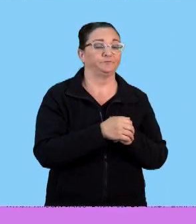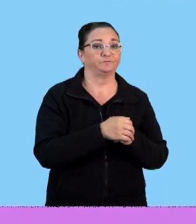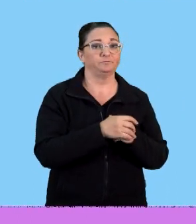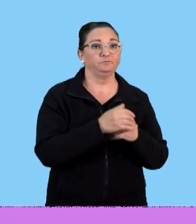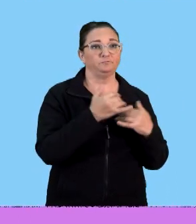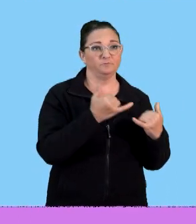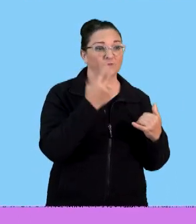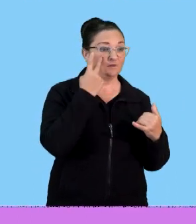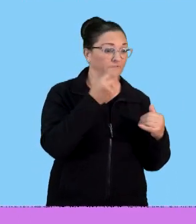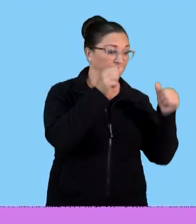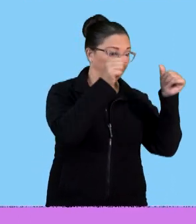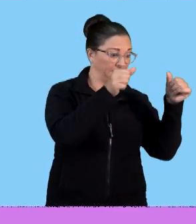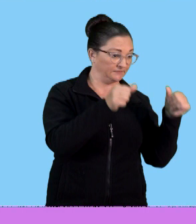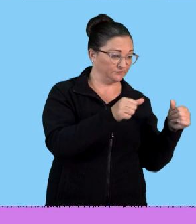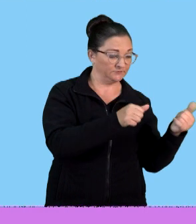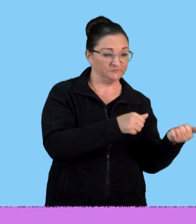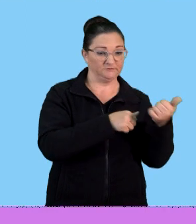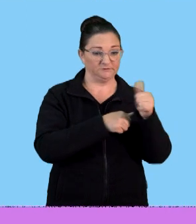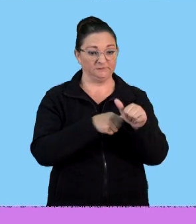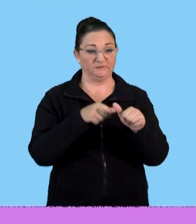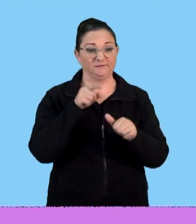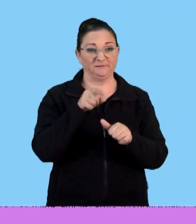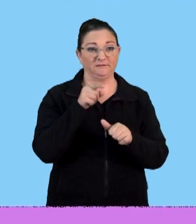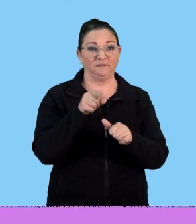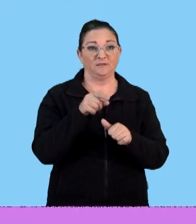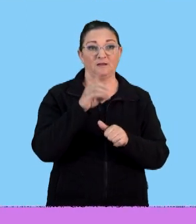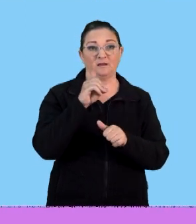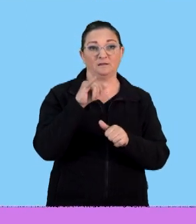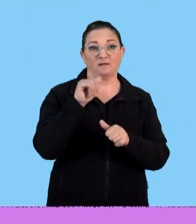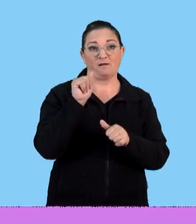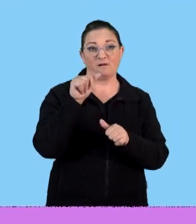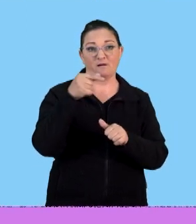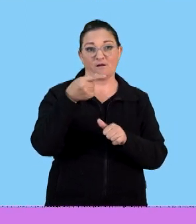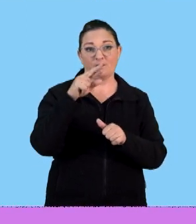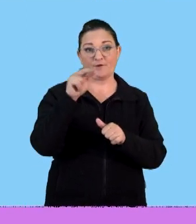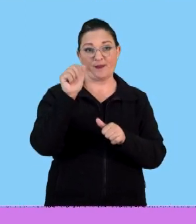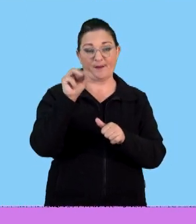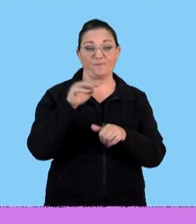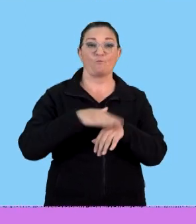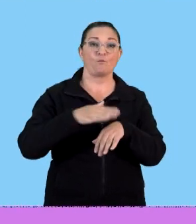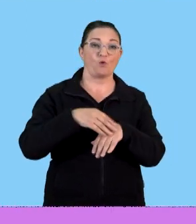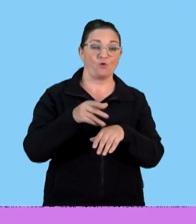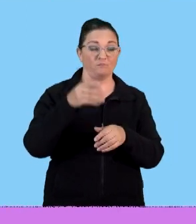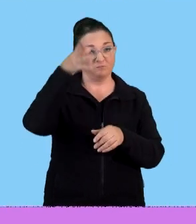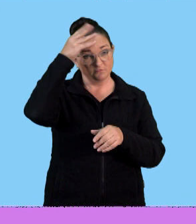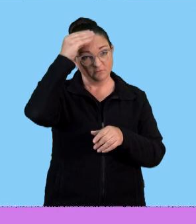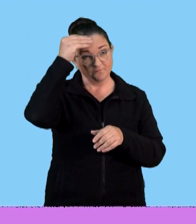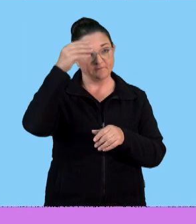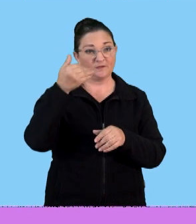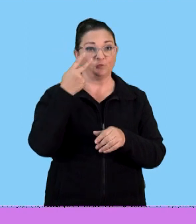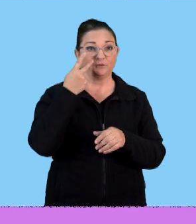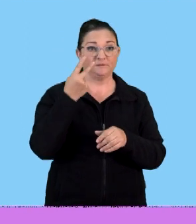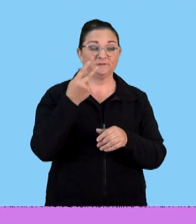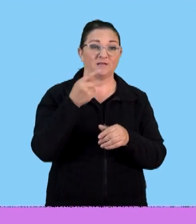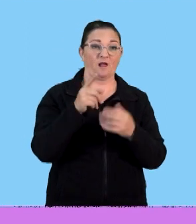picture what is referring to. And then here's the diagram. Now this gives us a little more information, right? Here we see